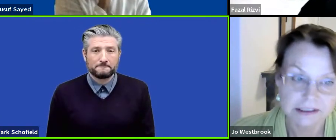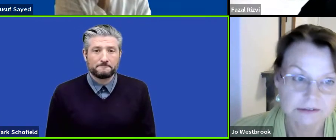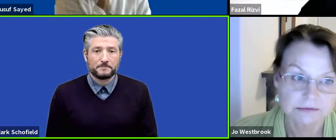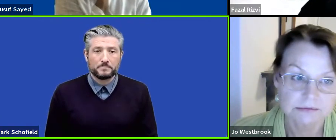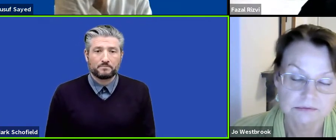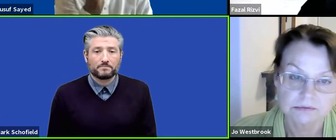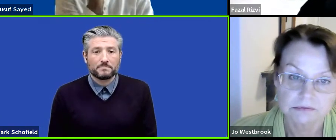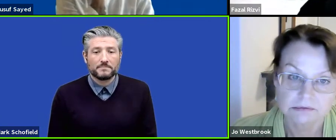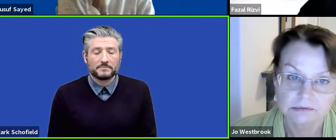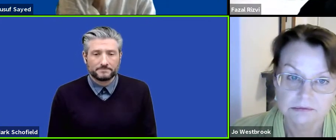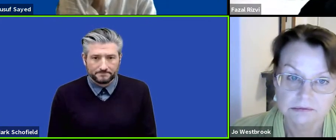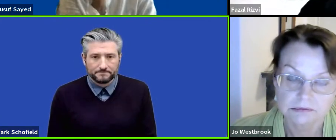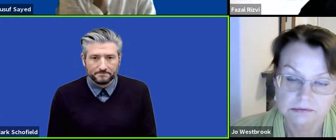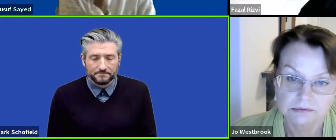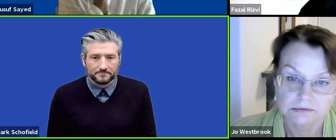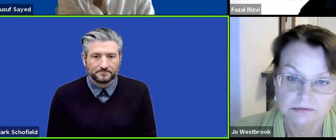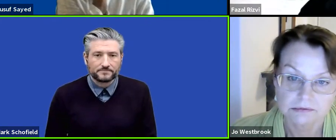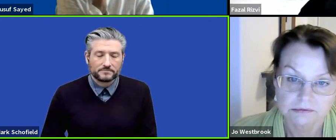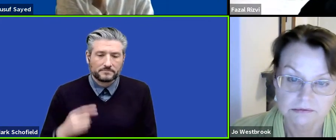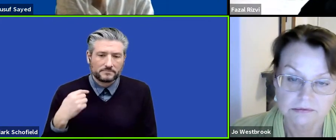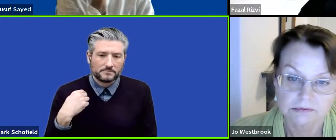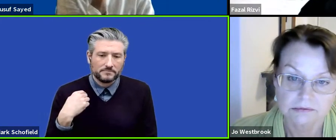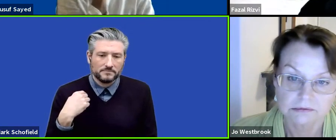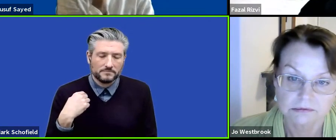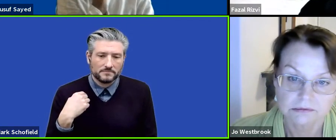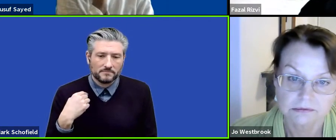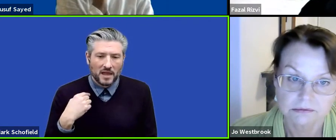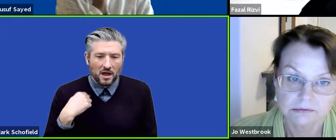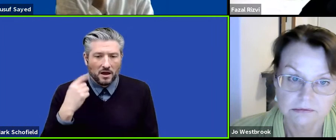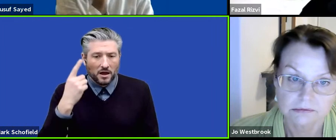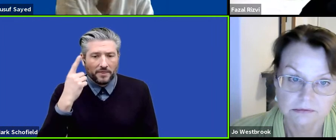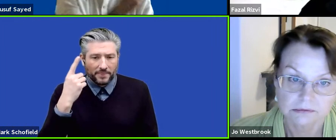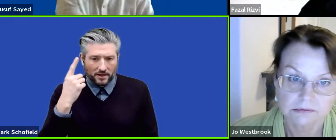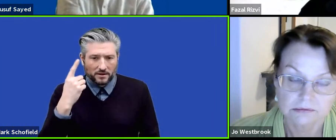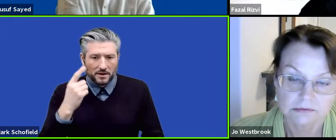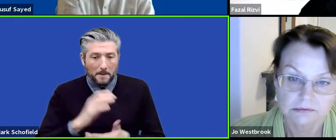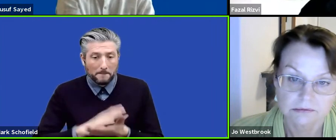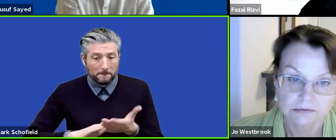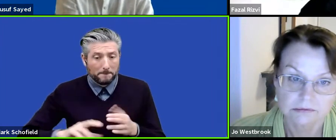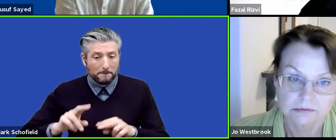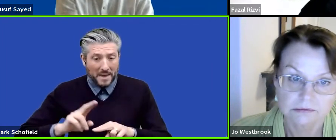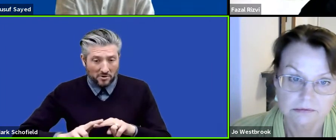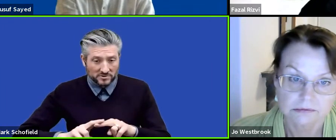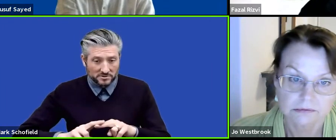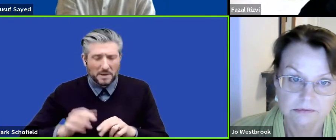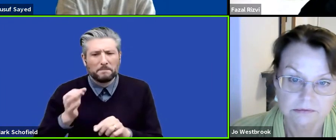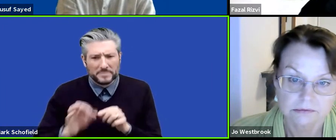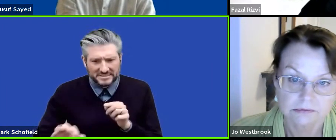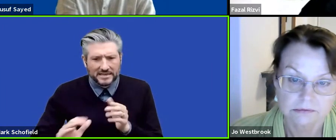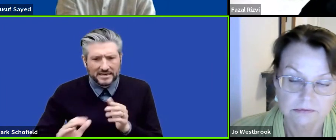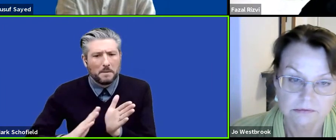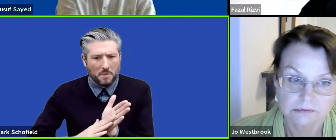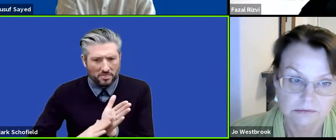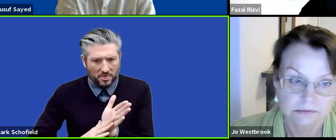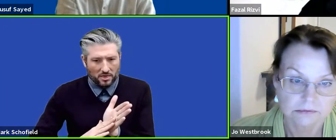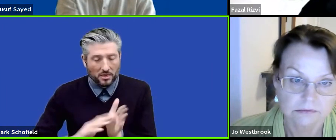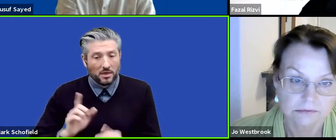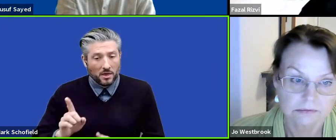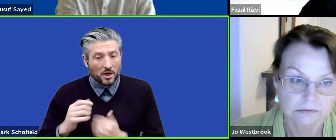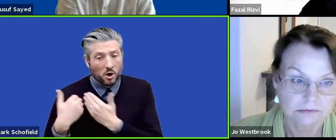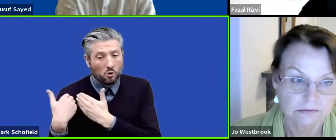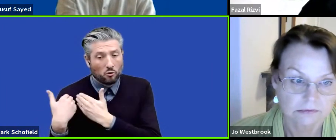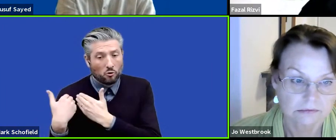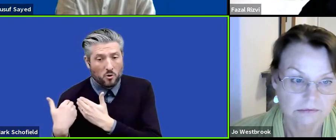I think the role that parents and mothers in particular have played has been not